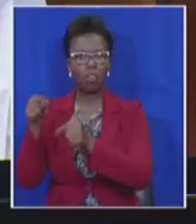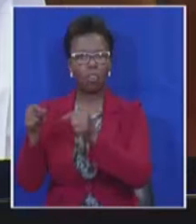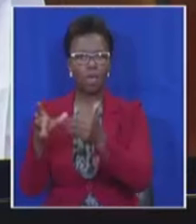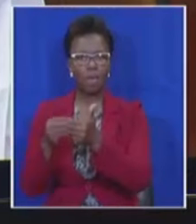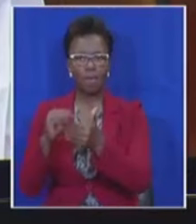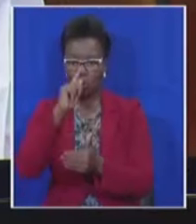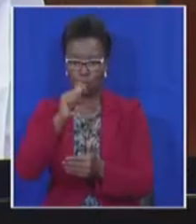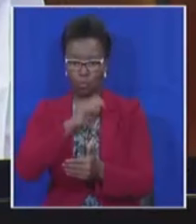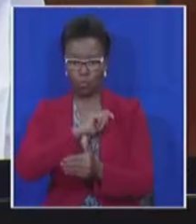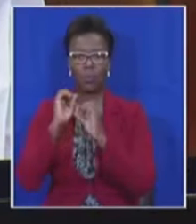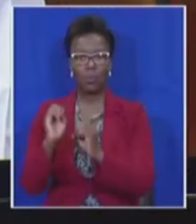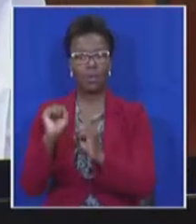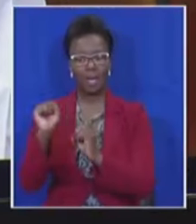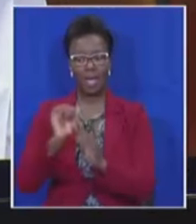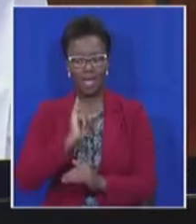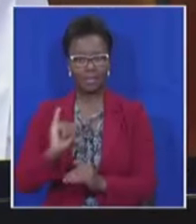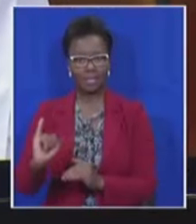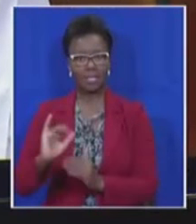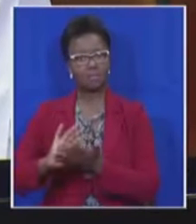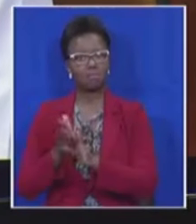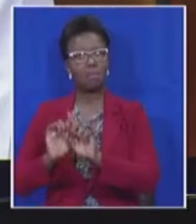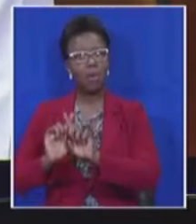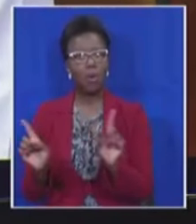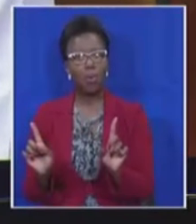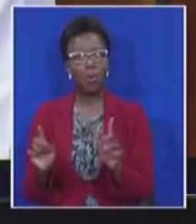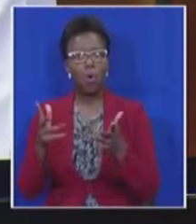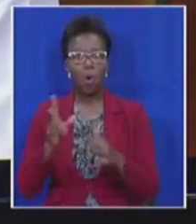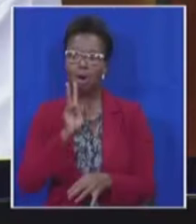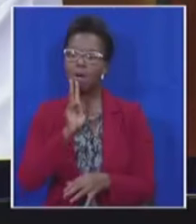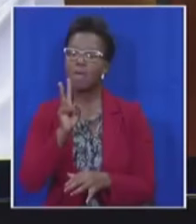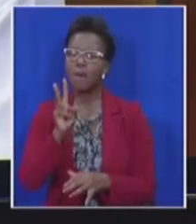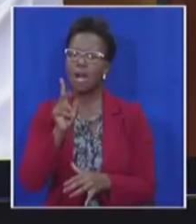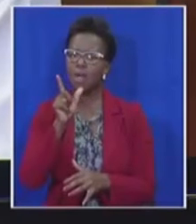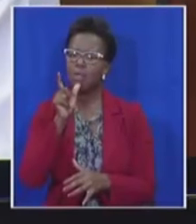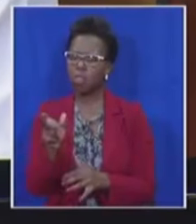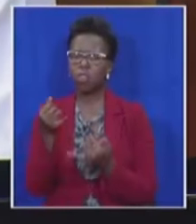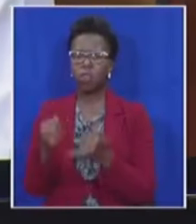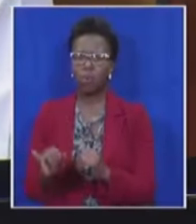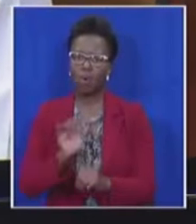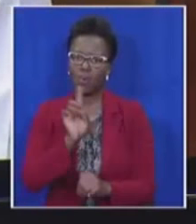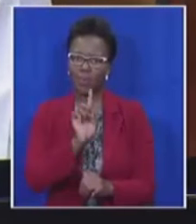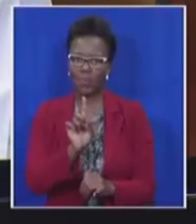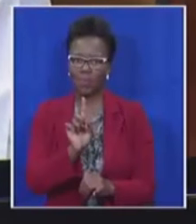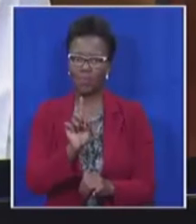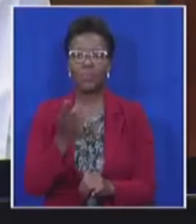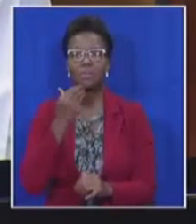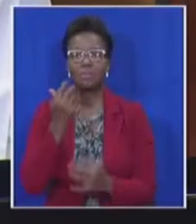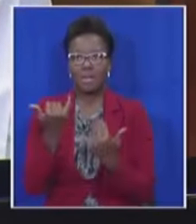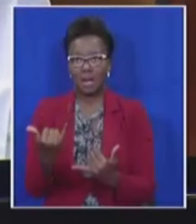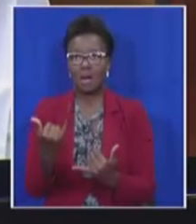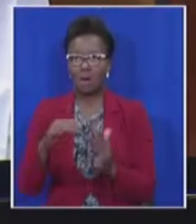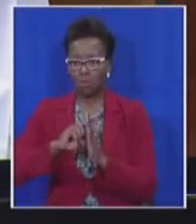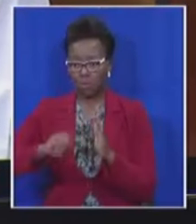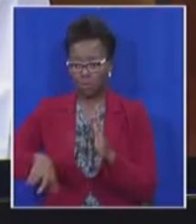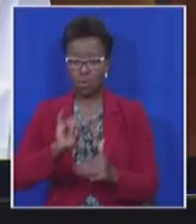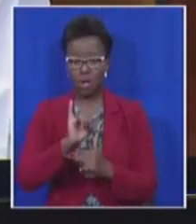on their integrity as members or verbally abuse them. Honourable Member, I have requested you to withdraw. If